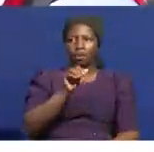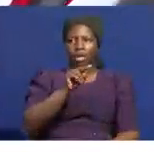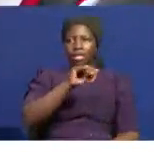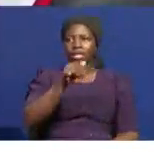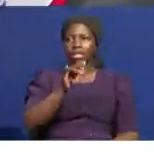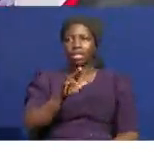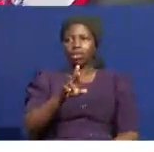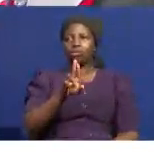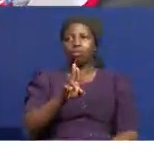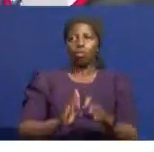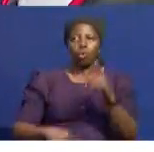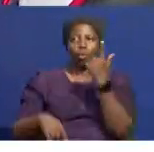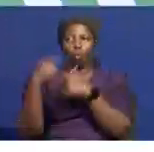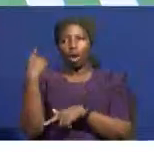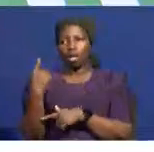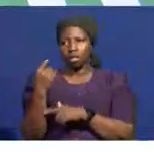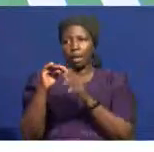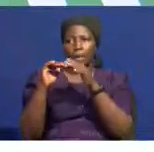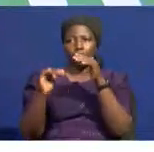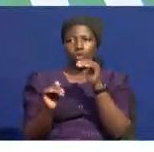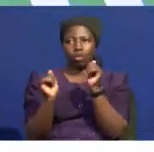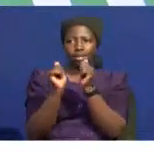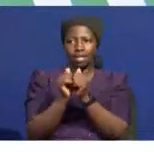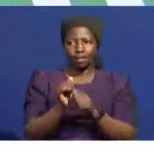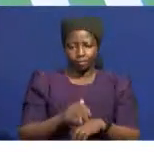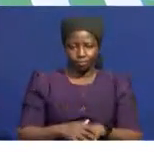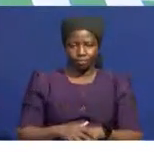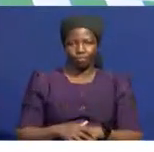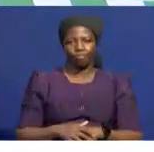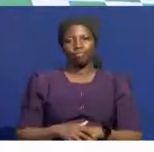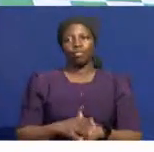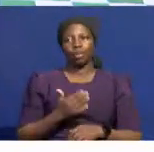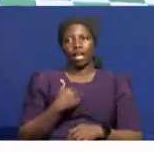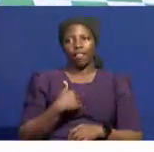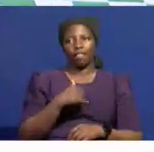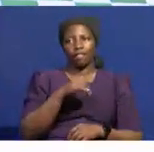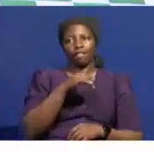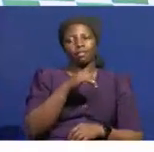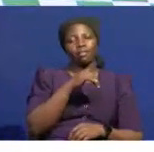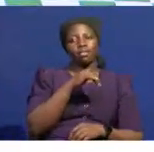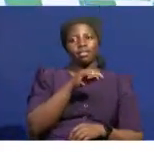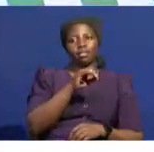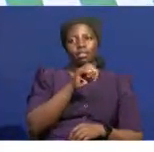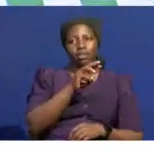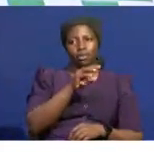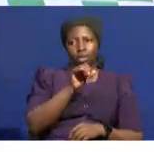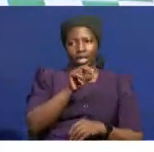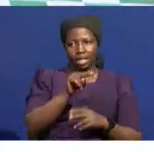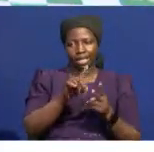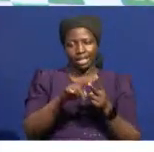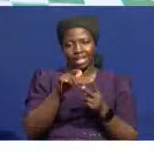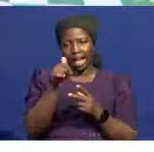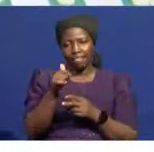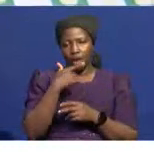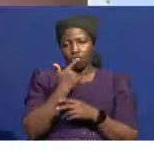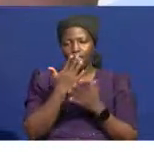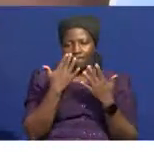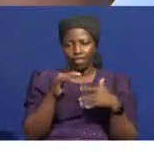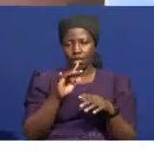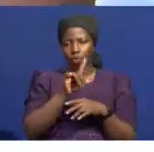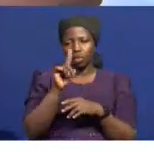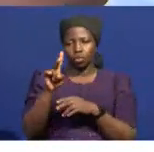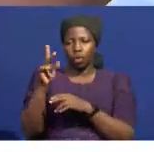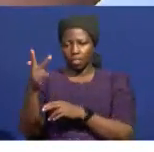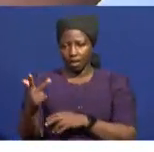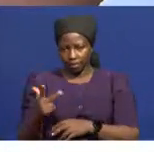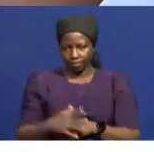open category ahead of Kaburo Winnie and Oluchiri Jadarudo, who completed the podium. The top three performers in each